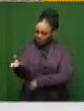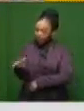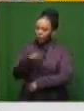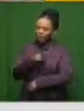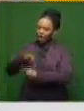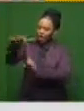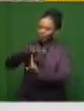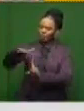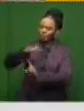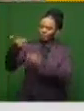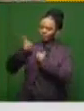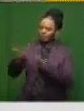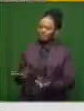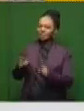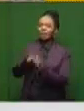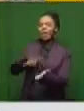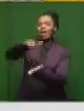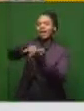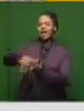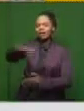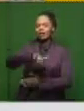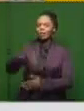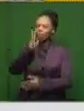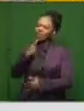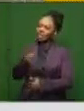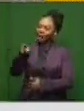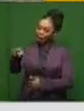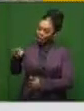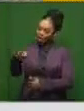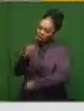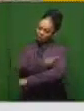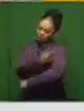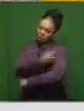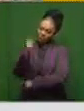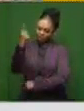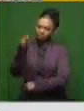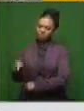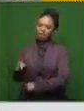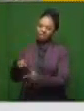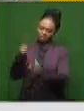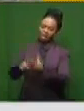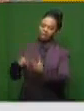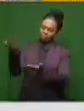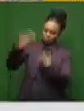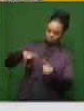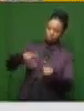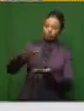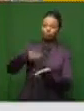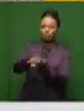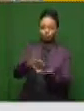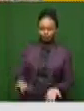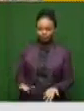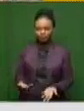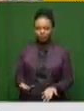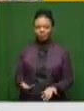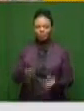A lot of airlines would insist that you have to have a vaccine before you fly with them. We've seen that from some of the airlines already. Countries saying